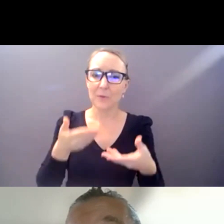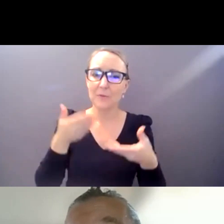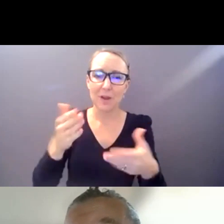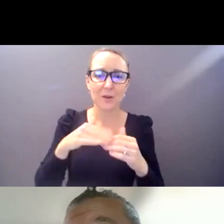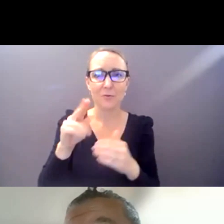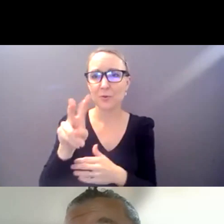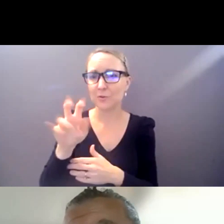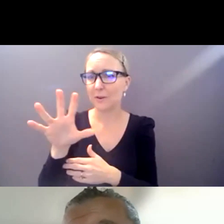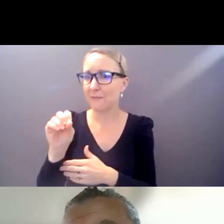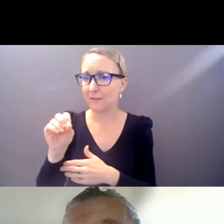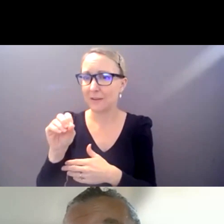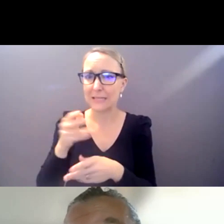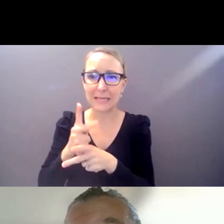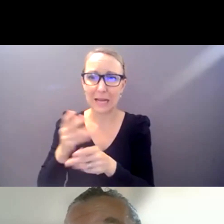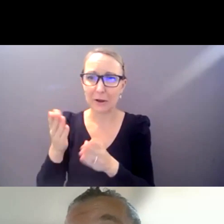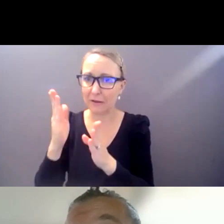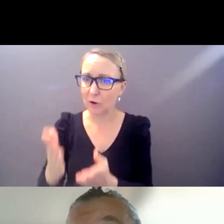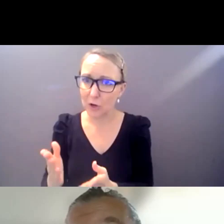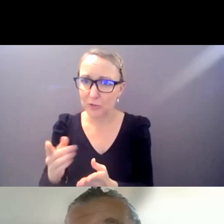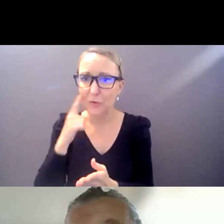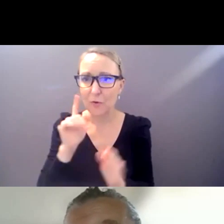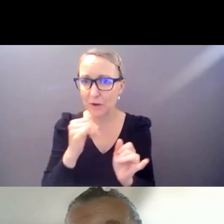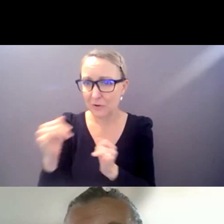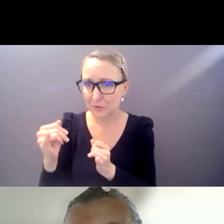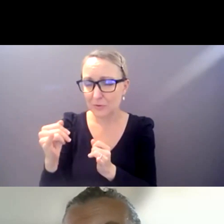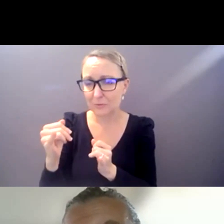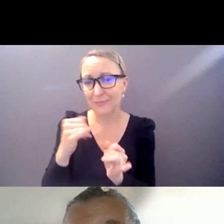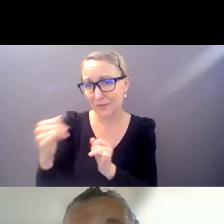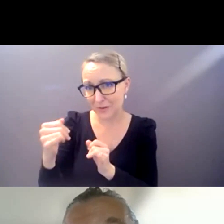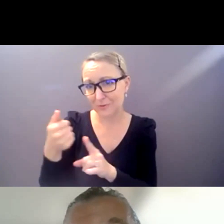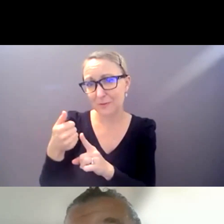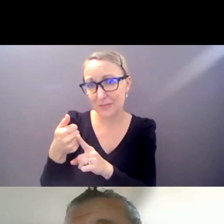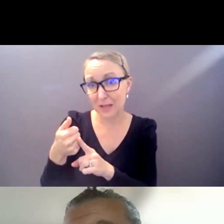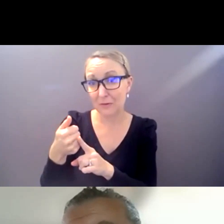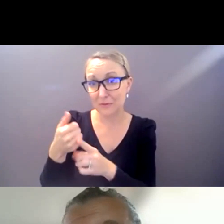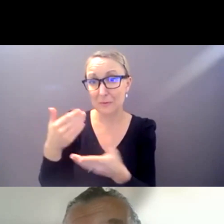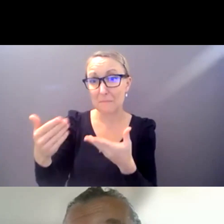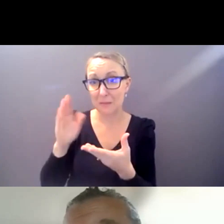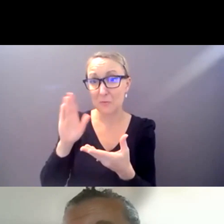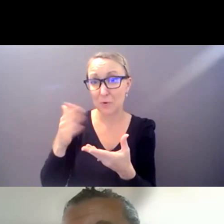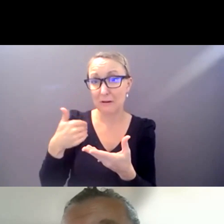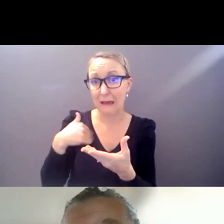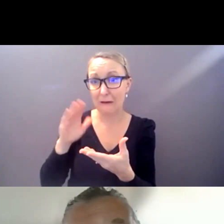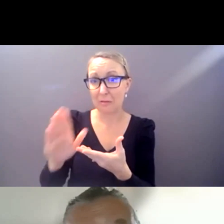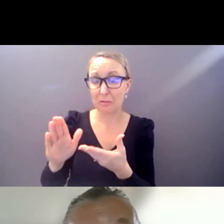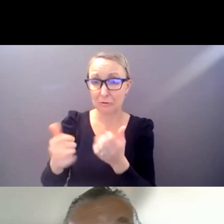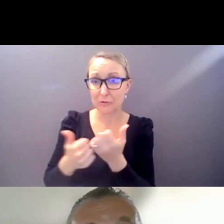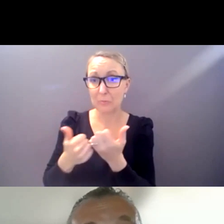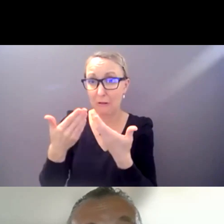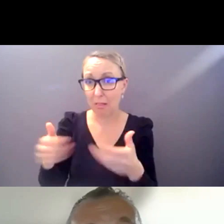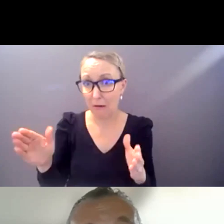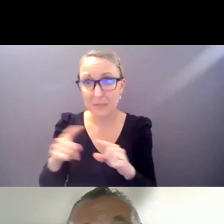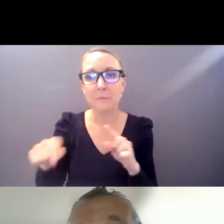individuals who were really at risk of losing their caregiver support and entering skilled nursing or assisted